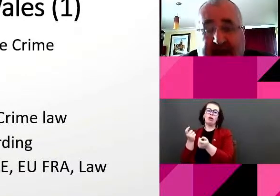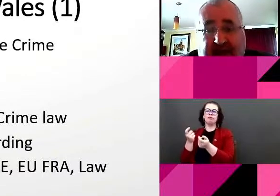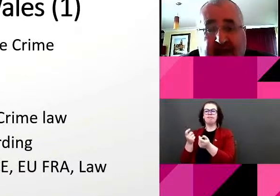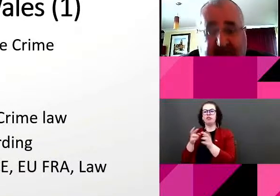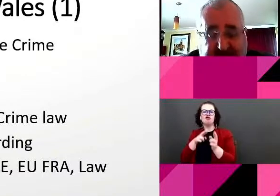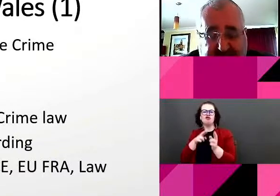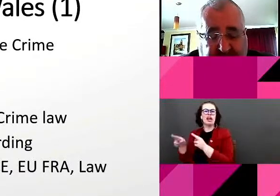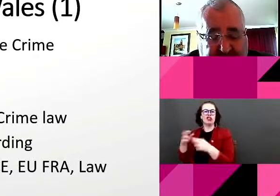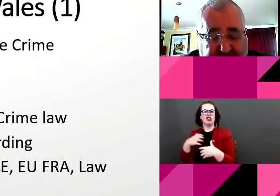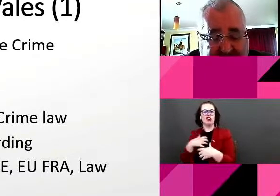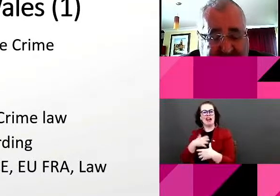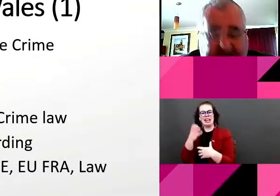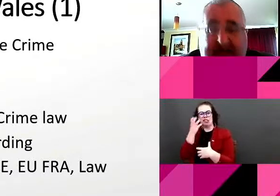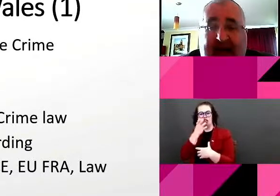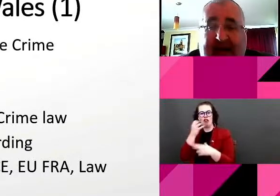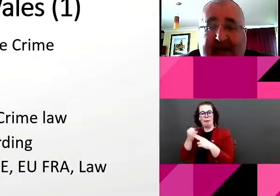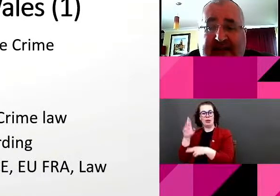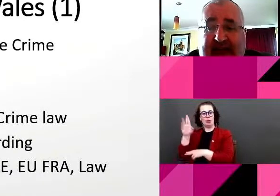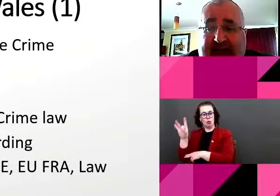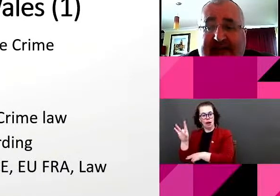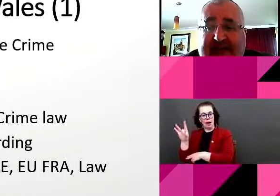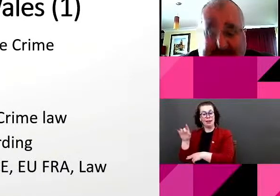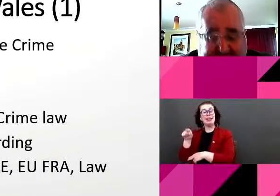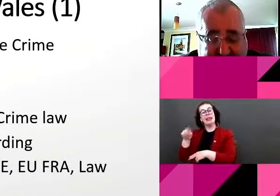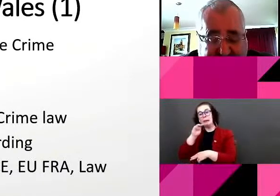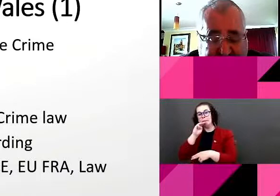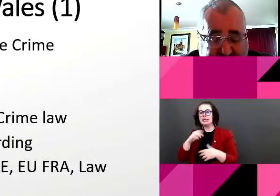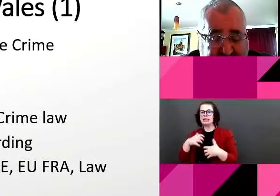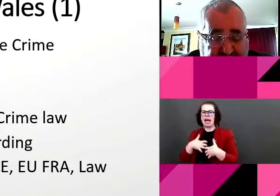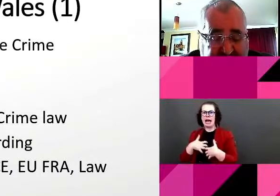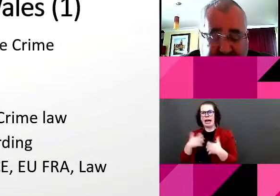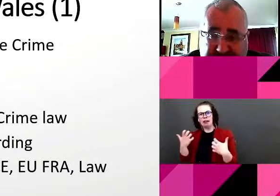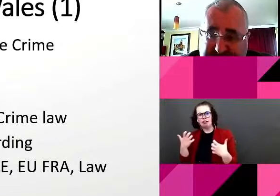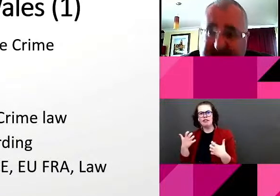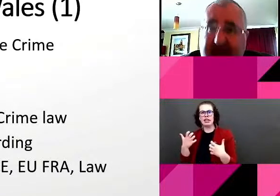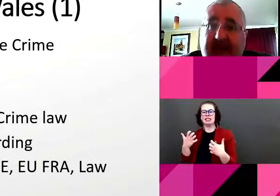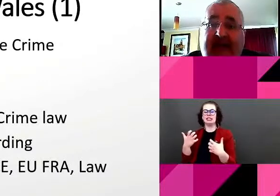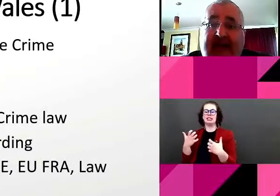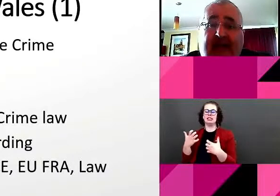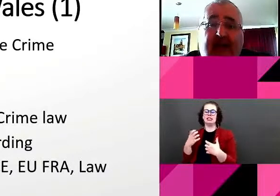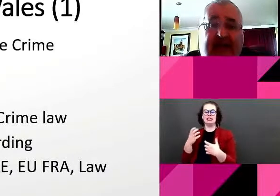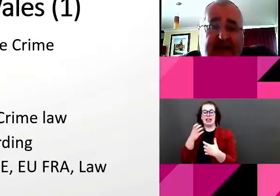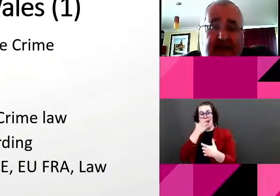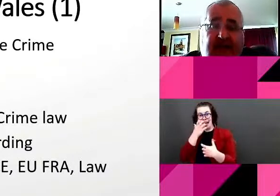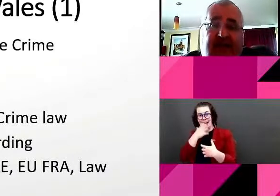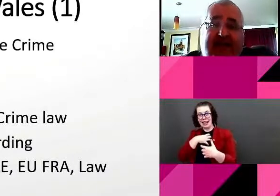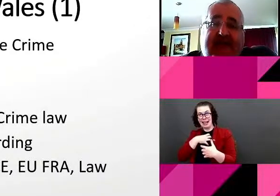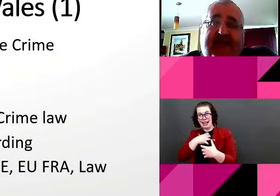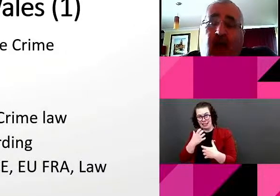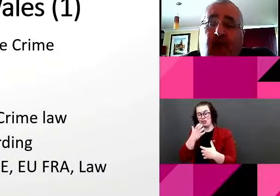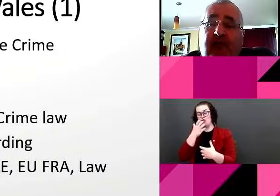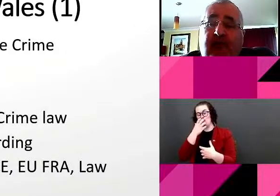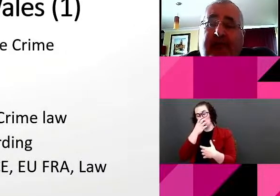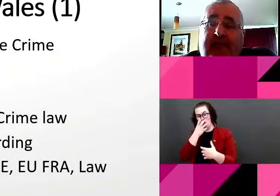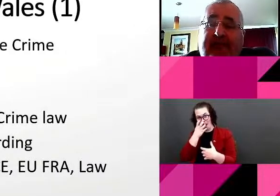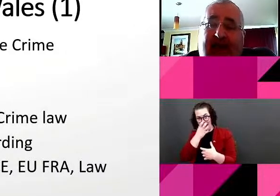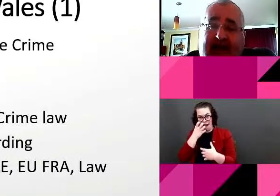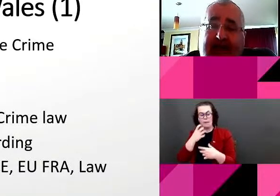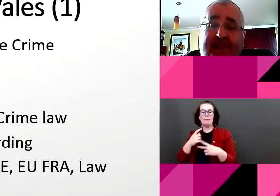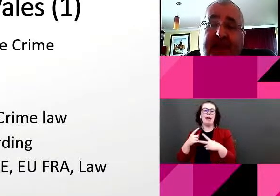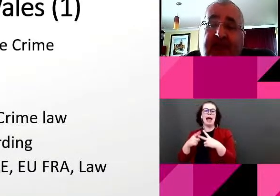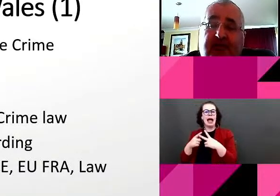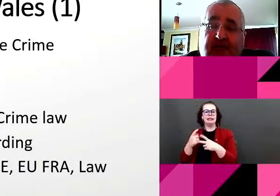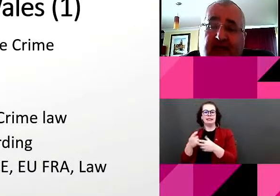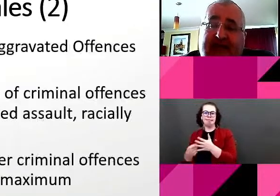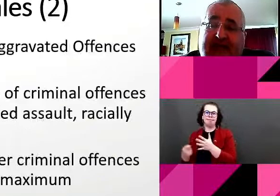both aggravated offences and enhanced sentencing provisions. The aggravated offences only